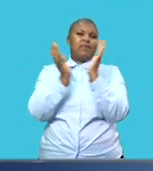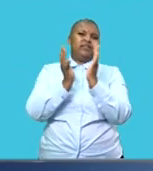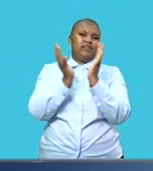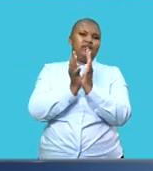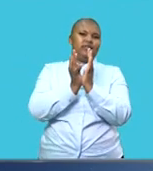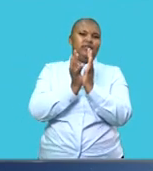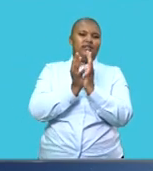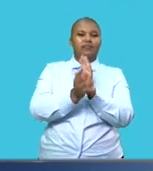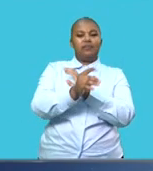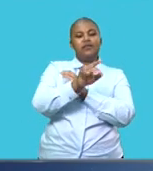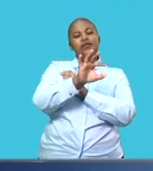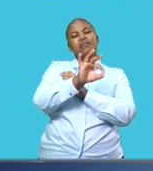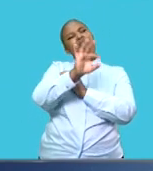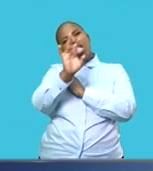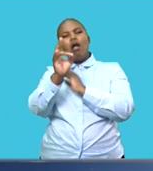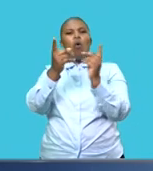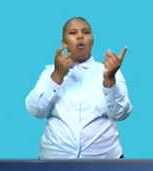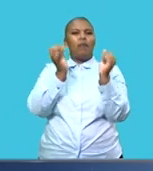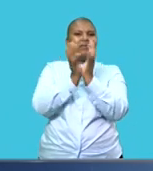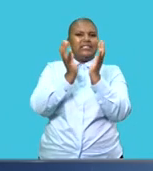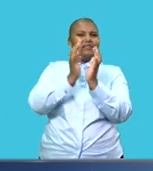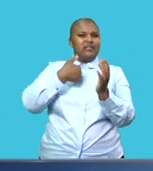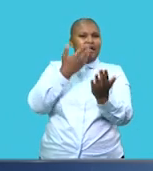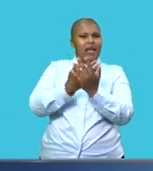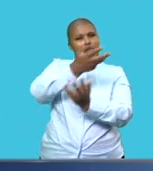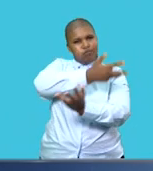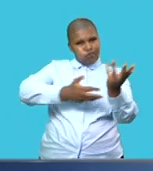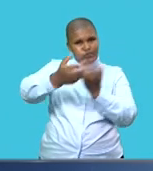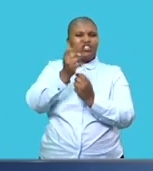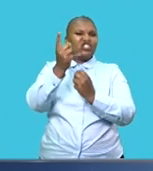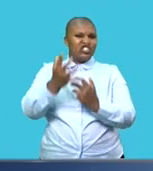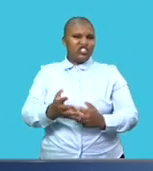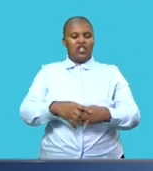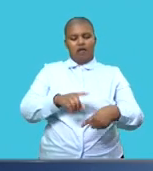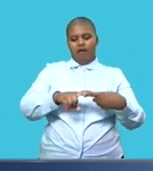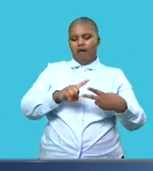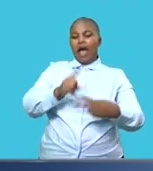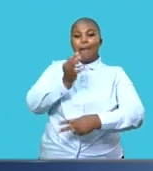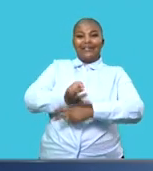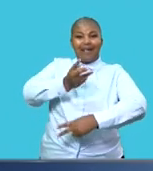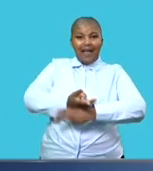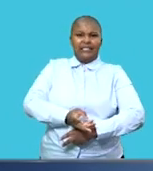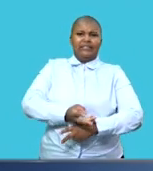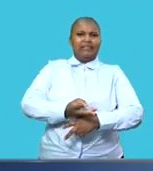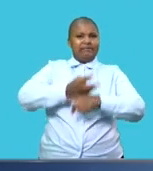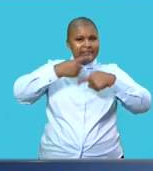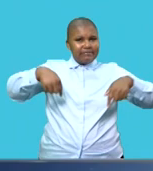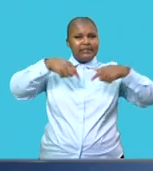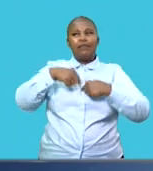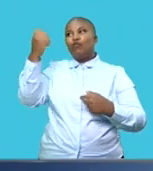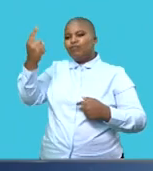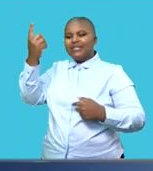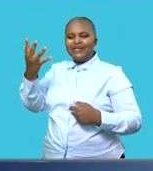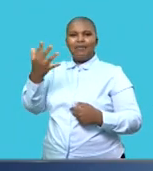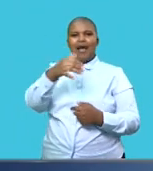bewebizwa eikolweni sikwazi ukuthi sixoxisane singothisha singabazali siyithi abo principal